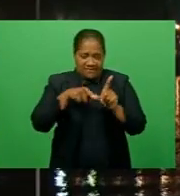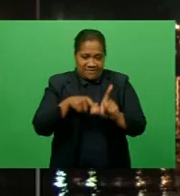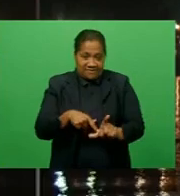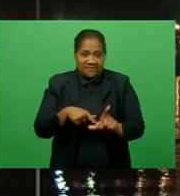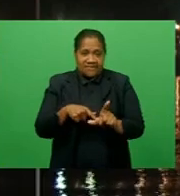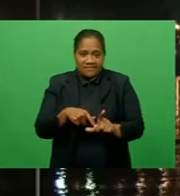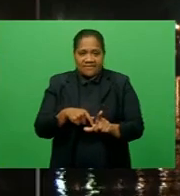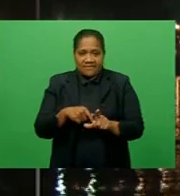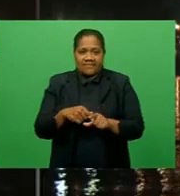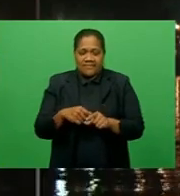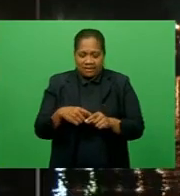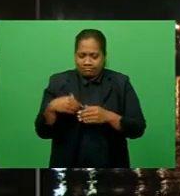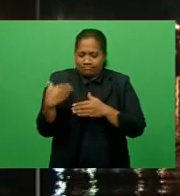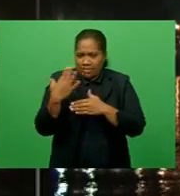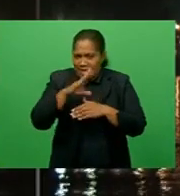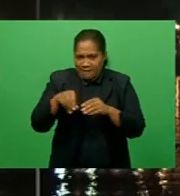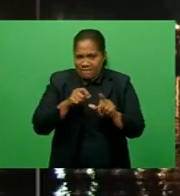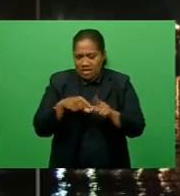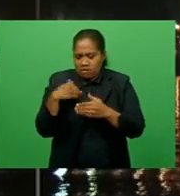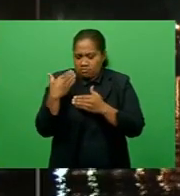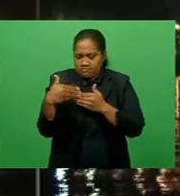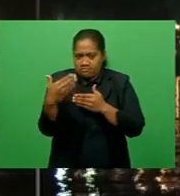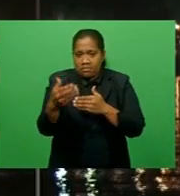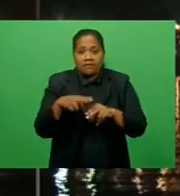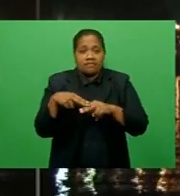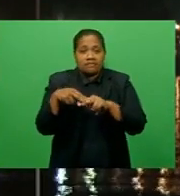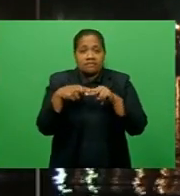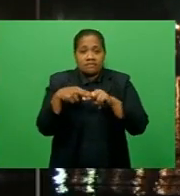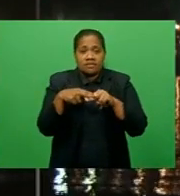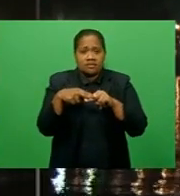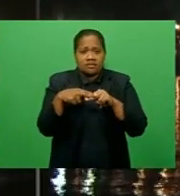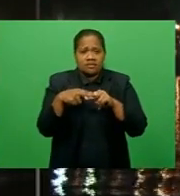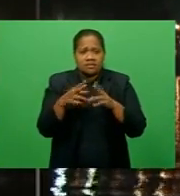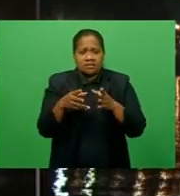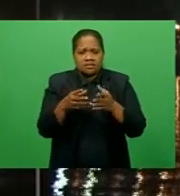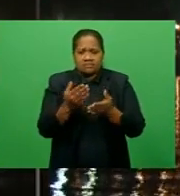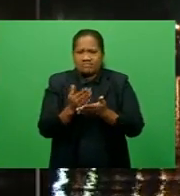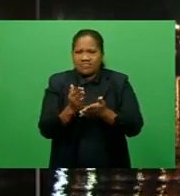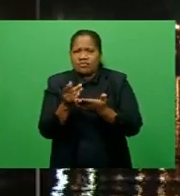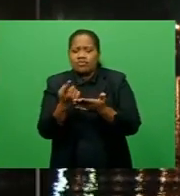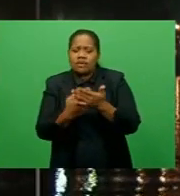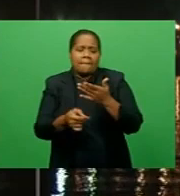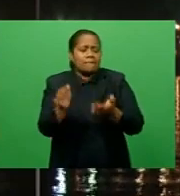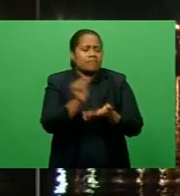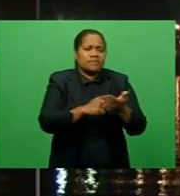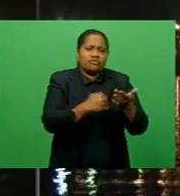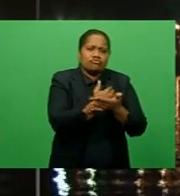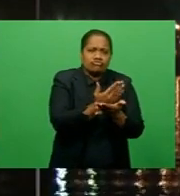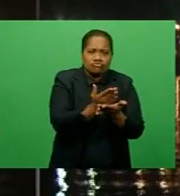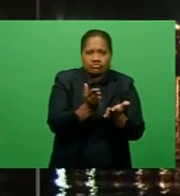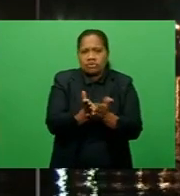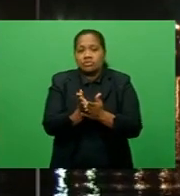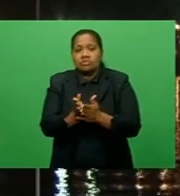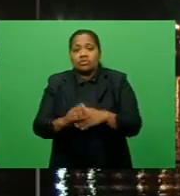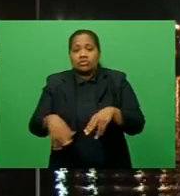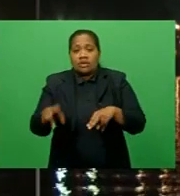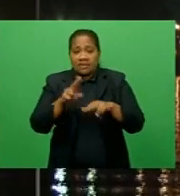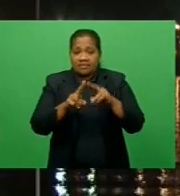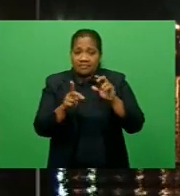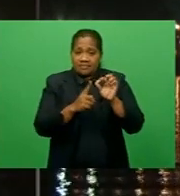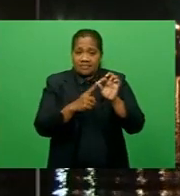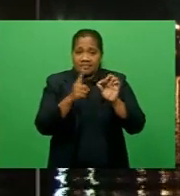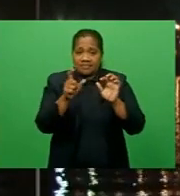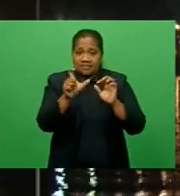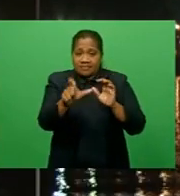the Fiji National Provident Fund bought shares in a public-private partnership. The improved position of FPCL ties in